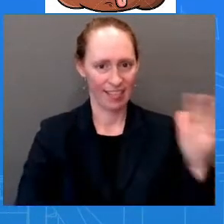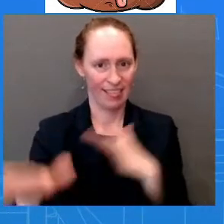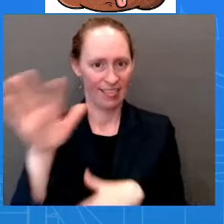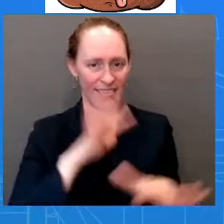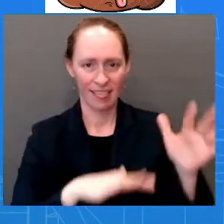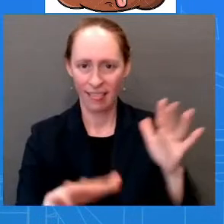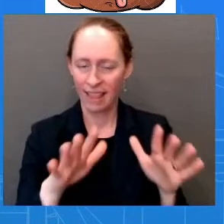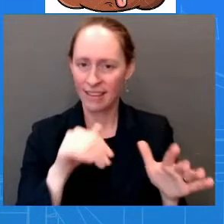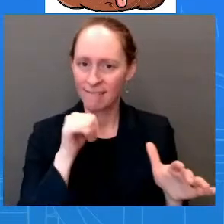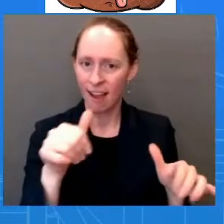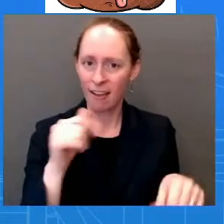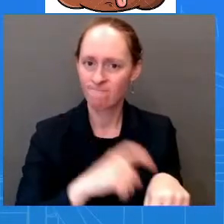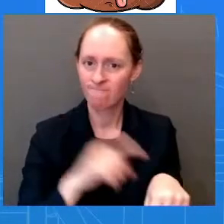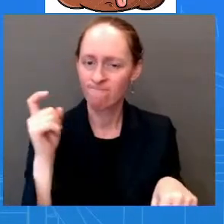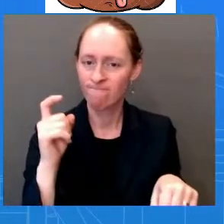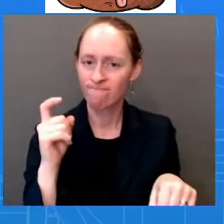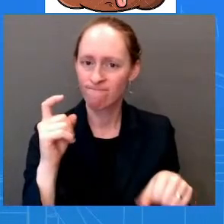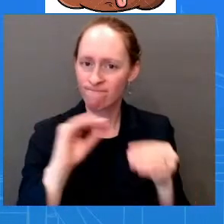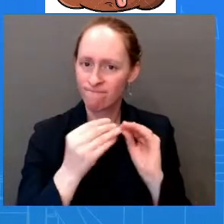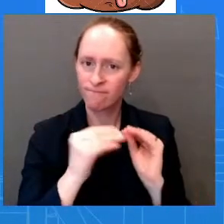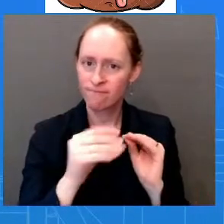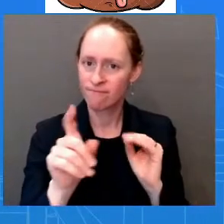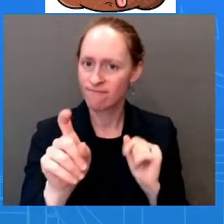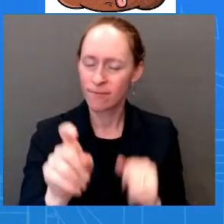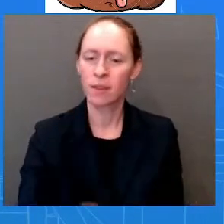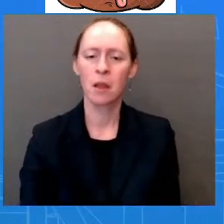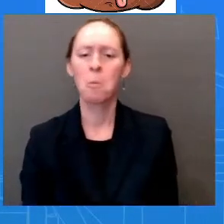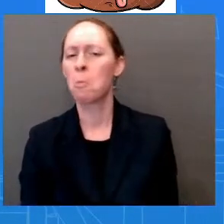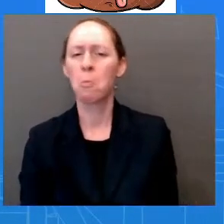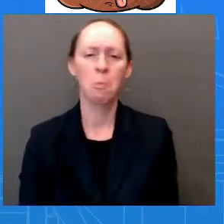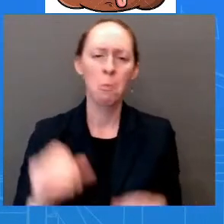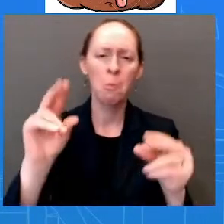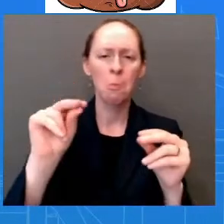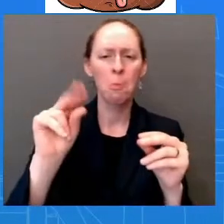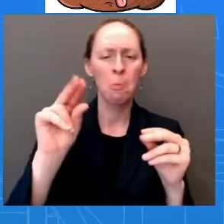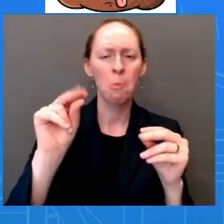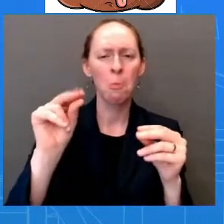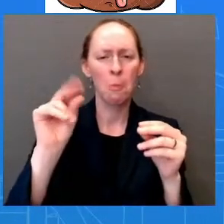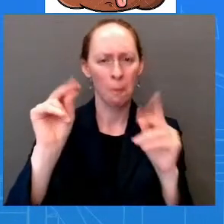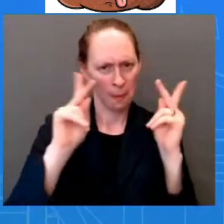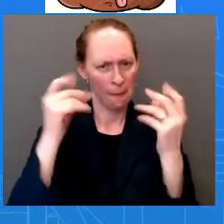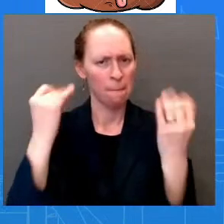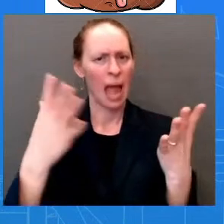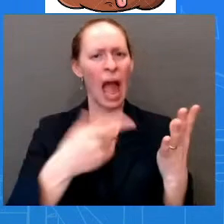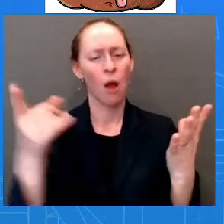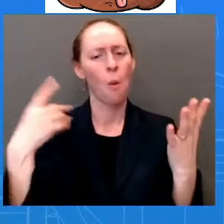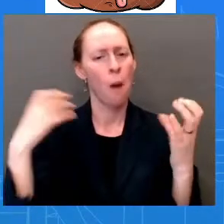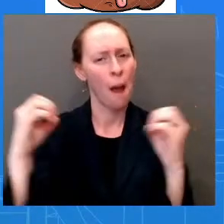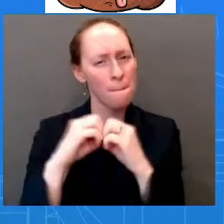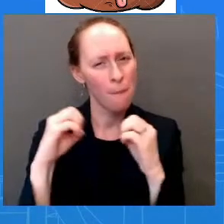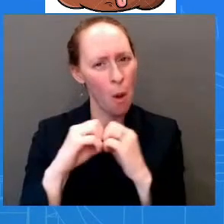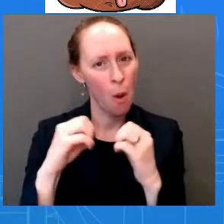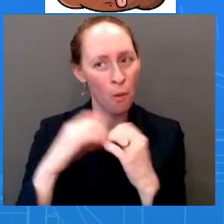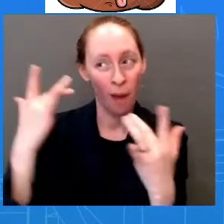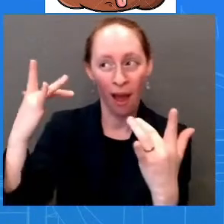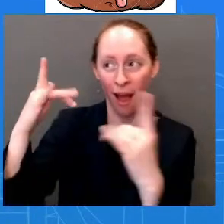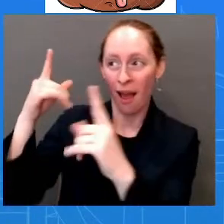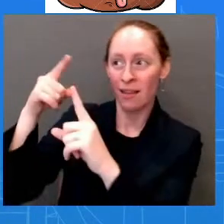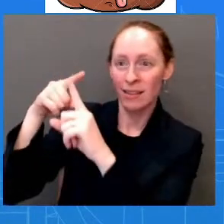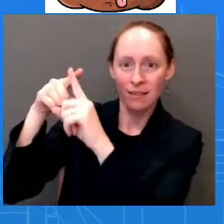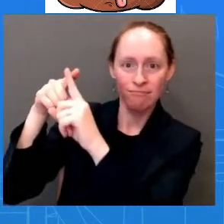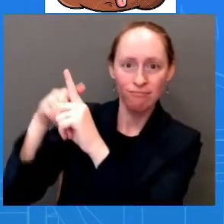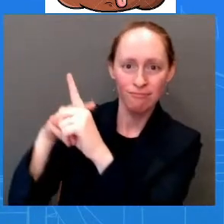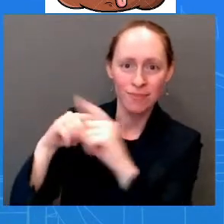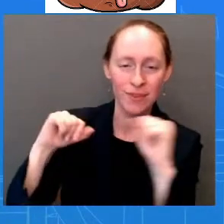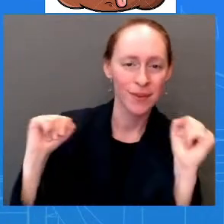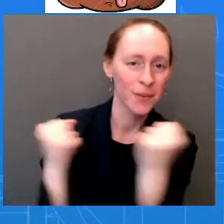But the bottom line is we need more Americans vaccinated, and the weather's starting to get colder outside, as you can tell. And we know that this